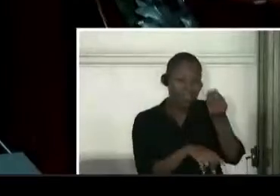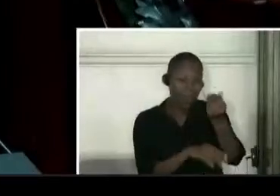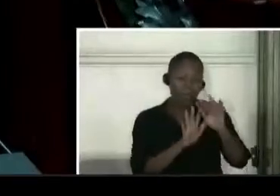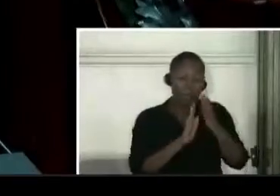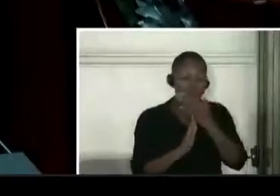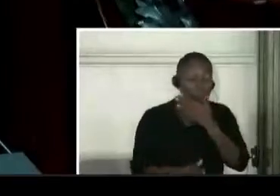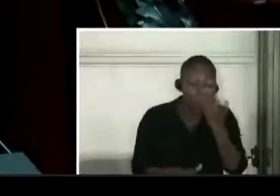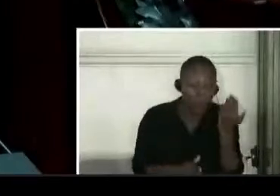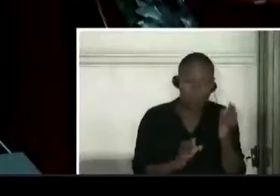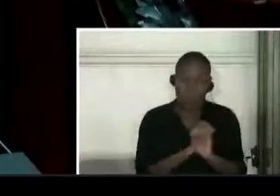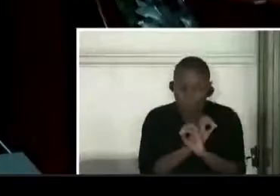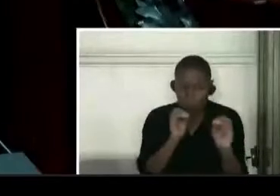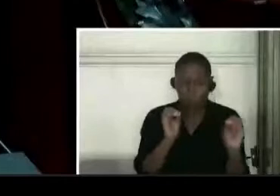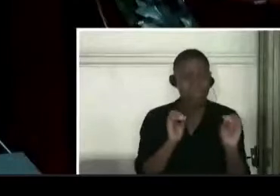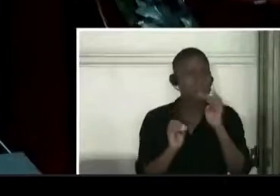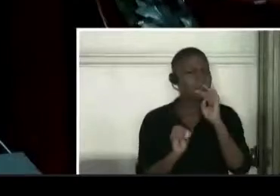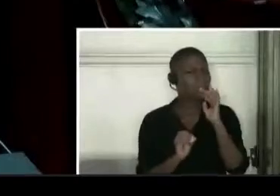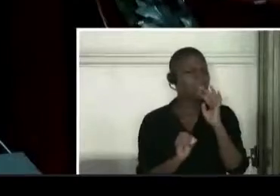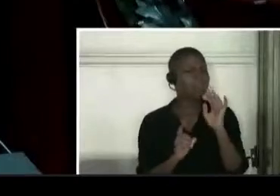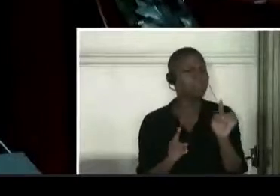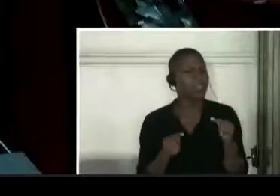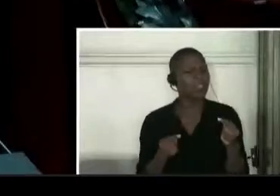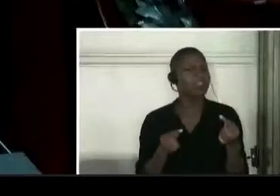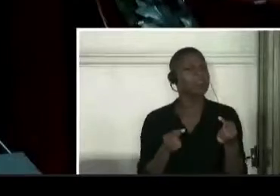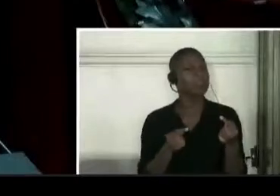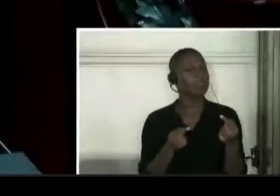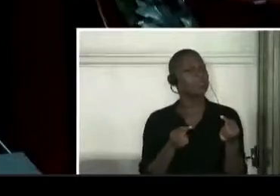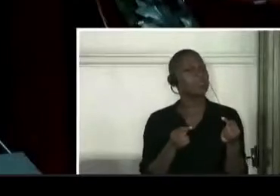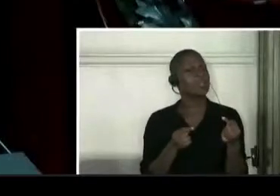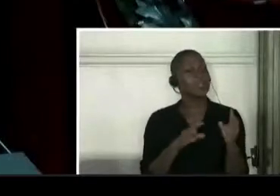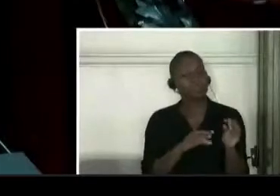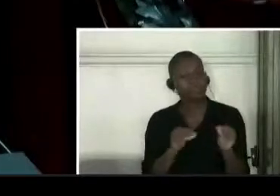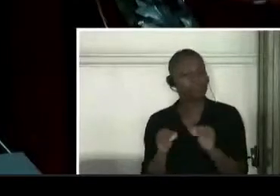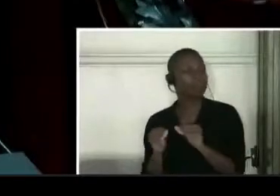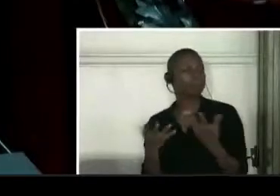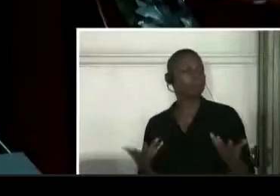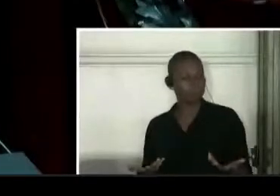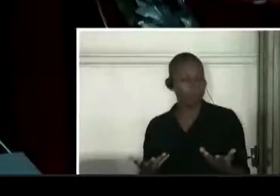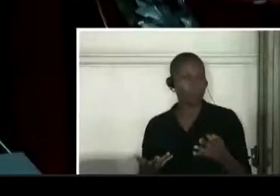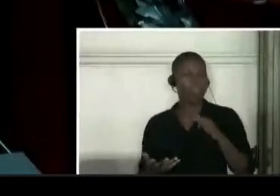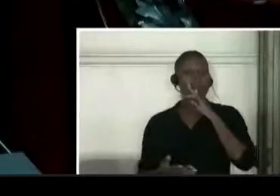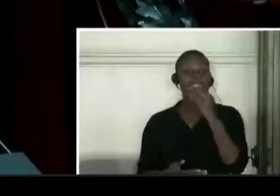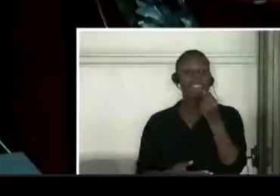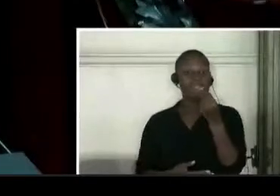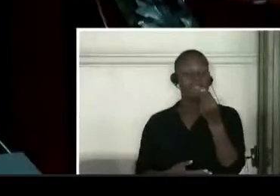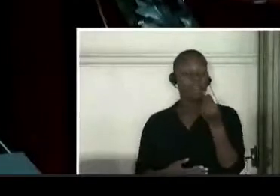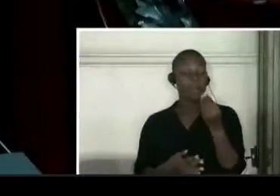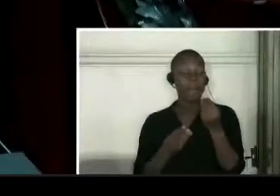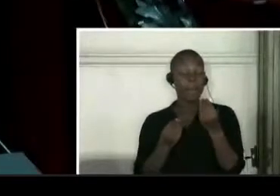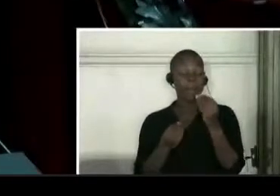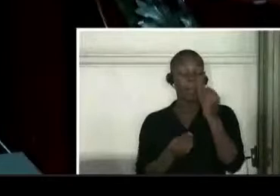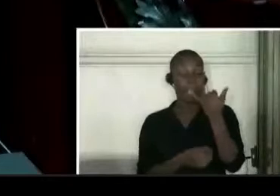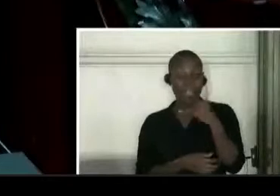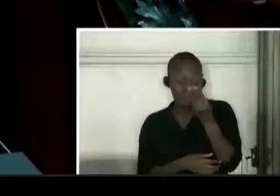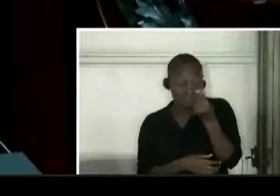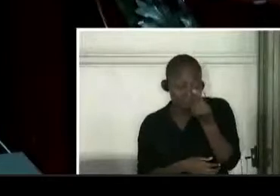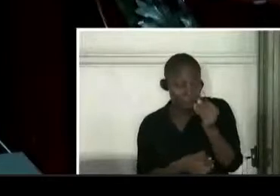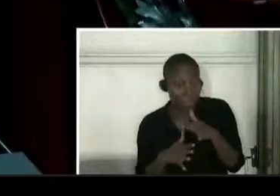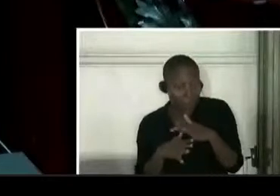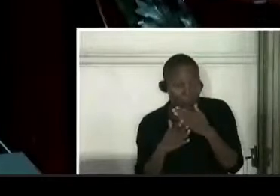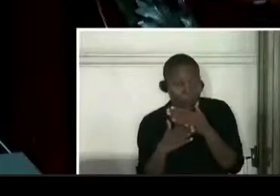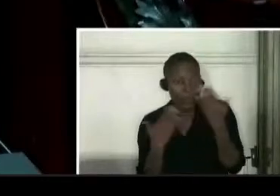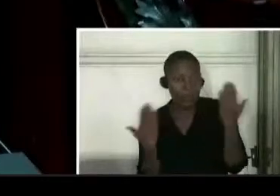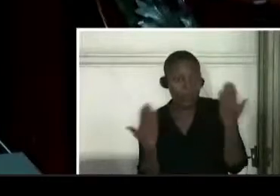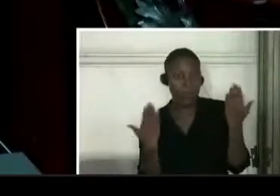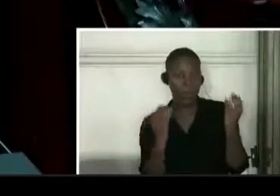kanti kusasetshenzwa ukuthi imali ibe khona. The ANC-led government have responded to entrenched